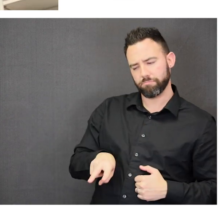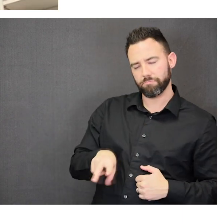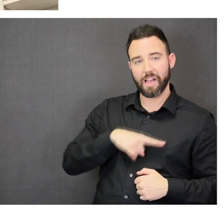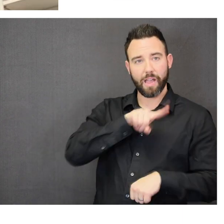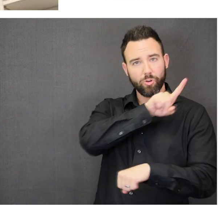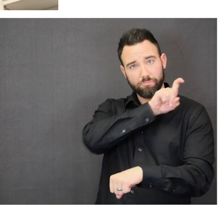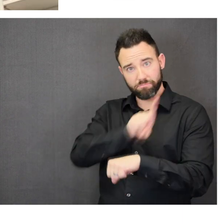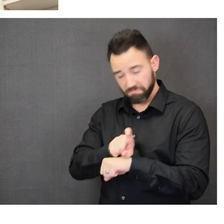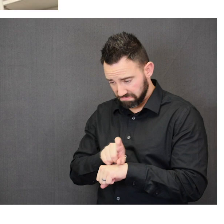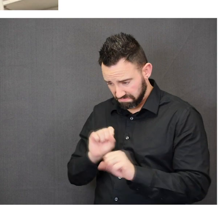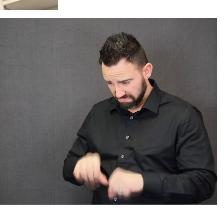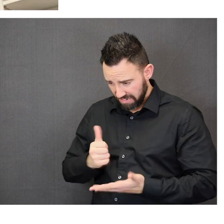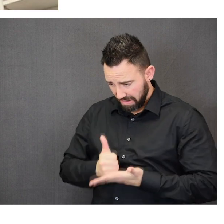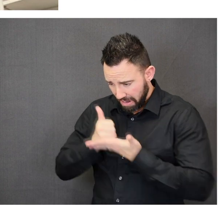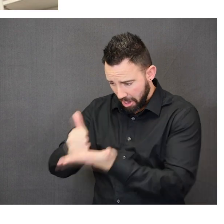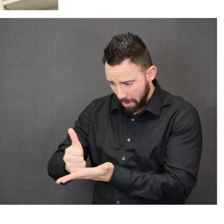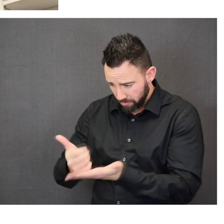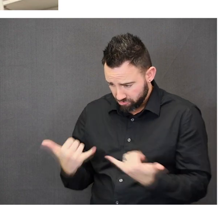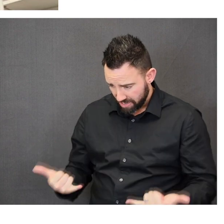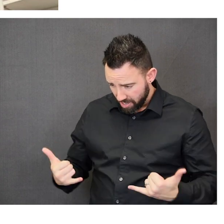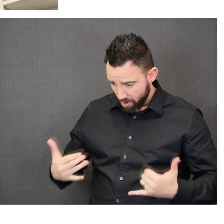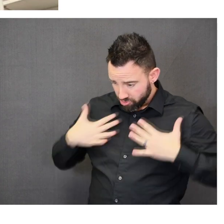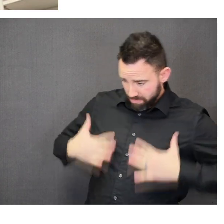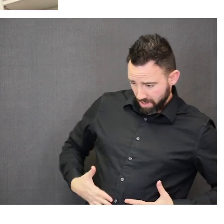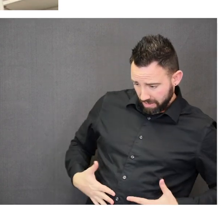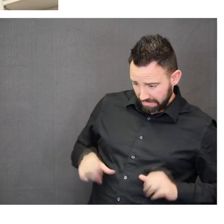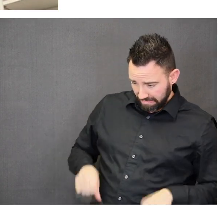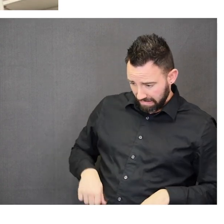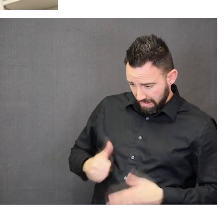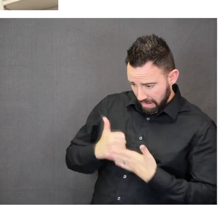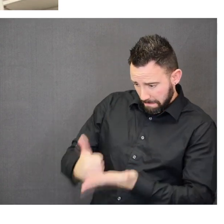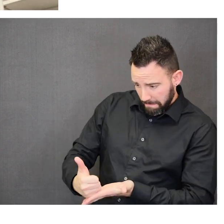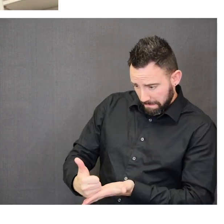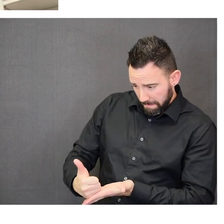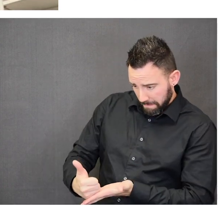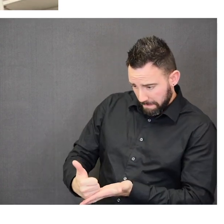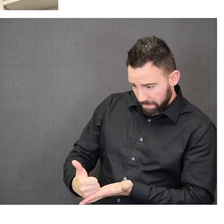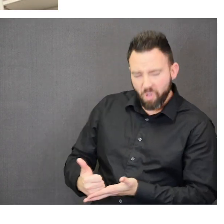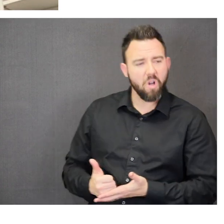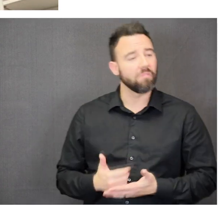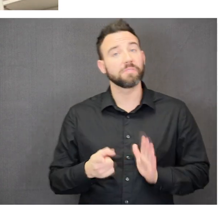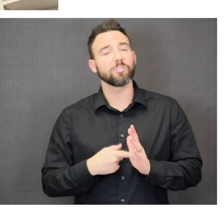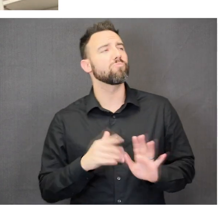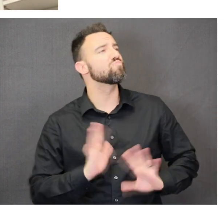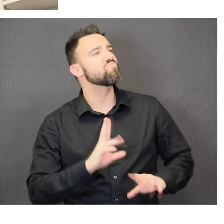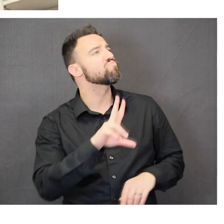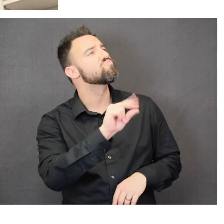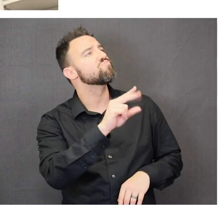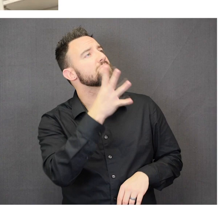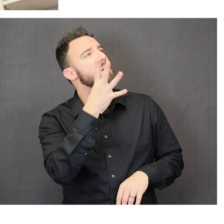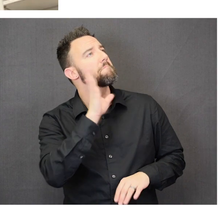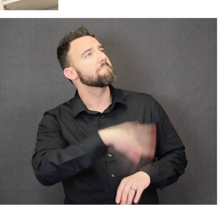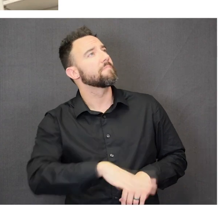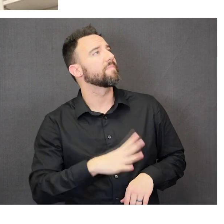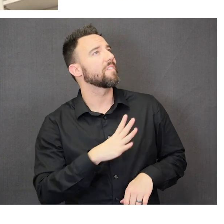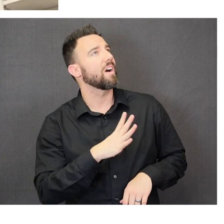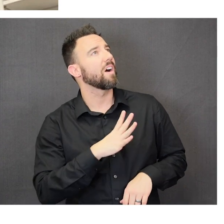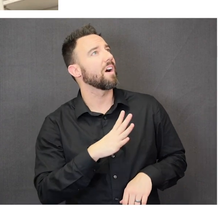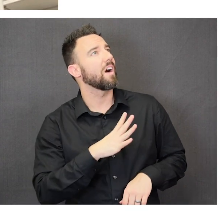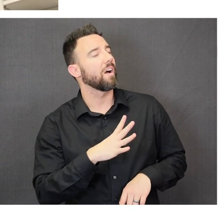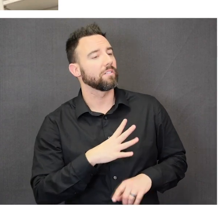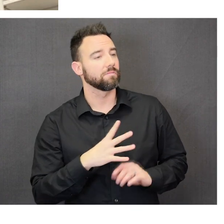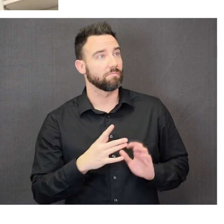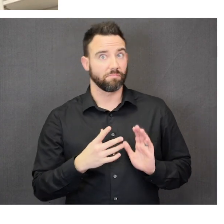say, hey, Avery, can I help your body right now? If she says no, that's fine. And if she's like, yes, because she knows that